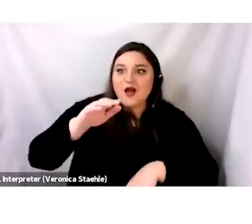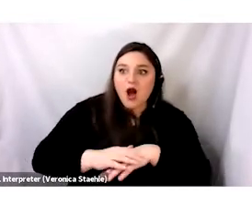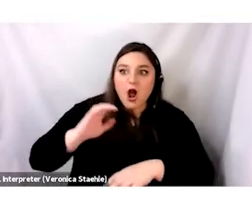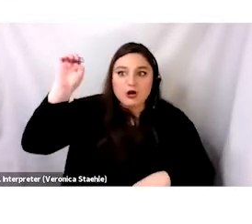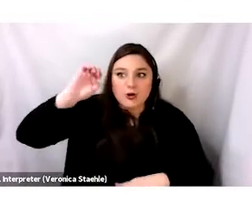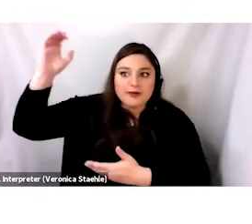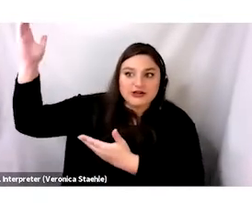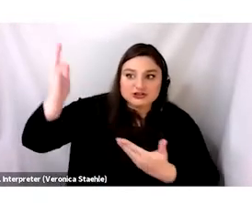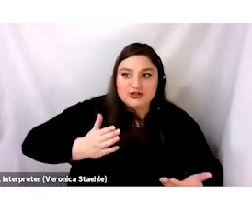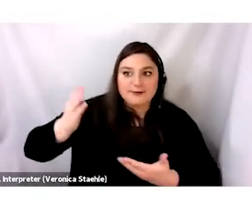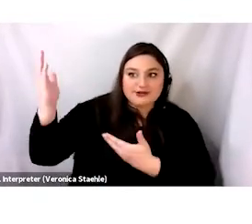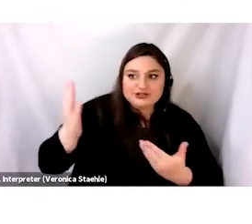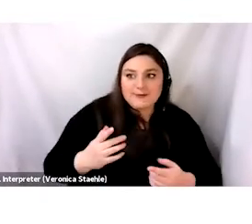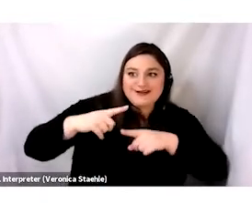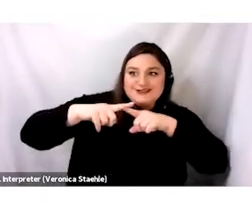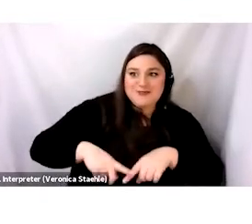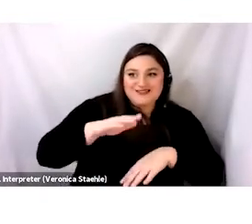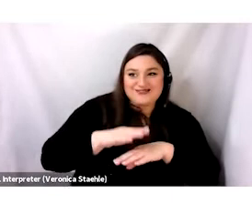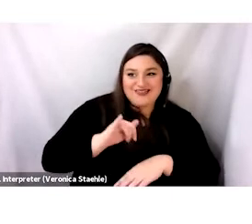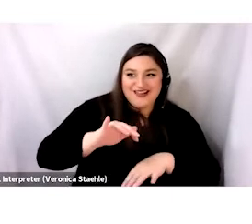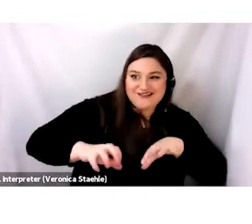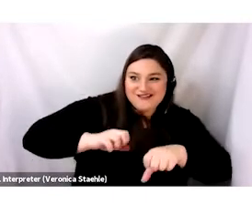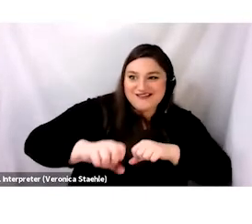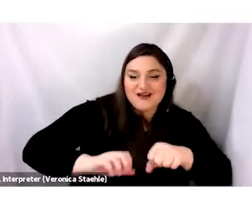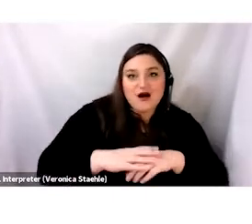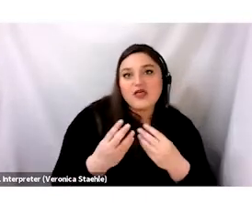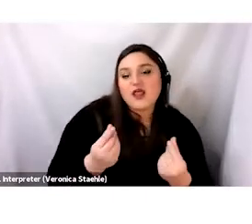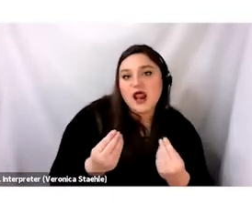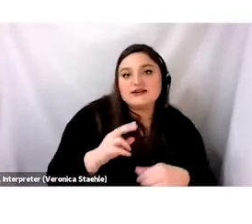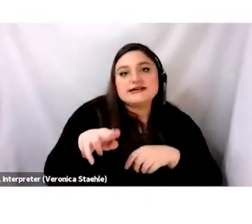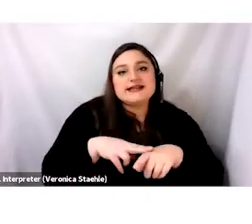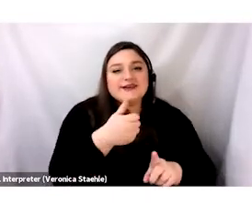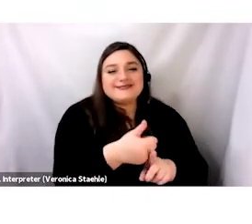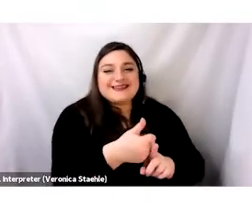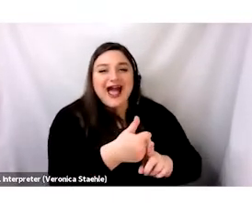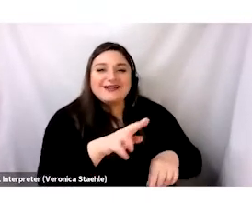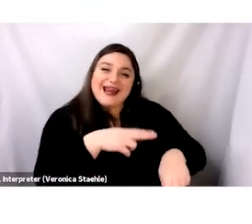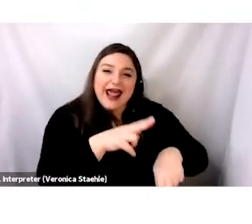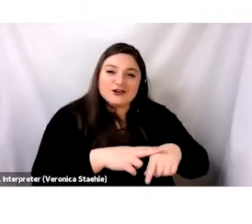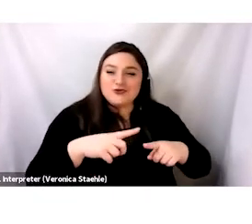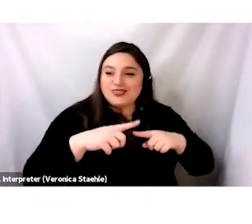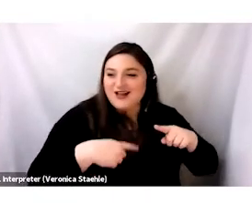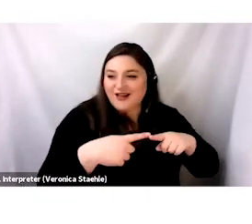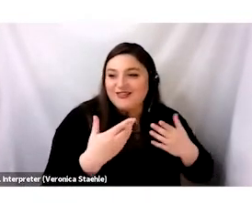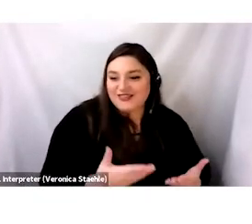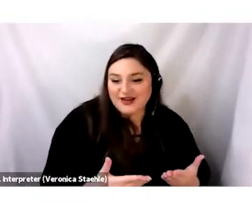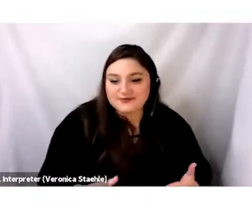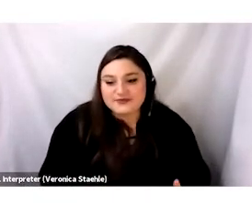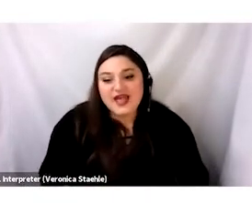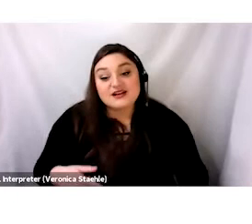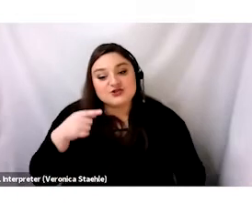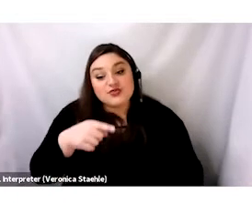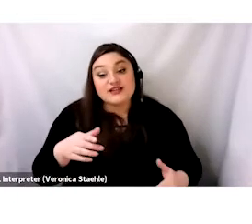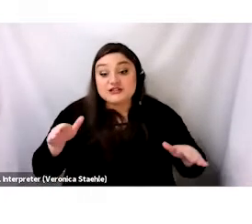colonialism. The dependency altered the financial potential of the region by introducing a plantation system and not much